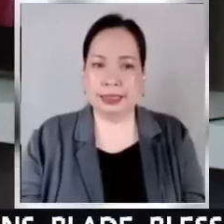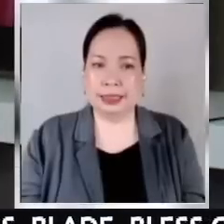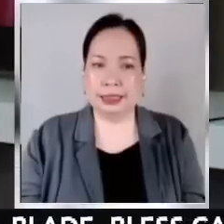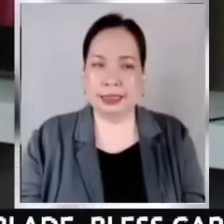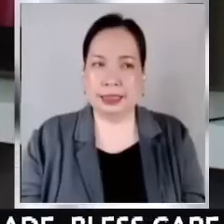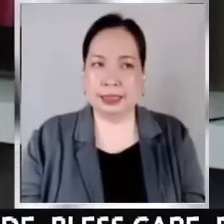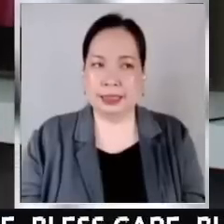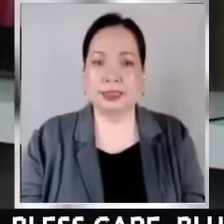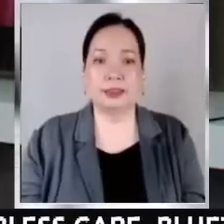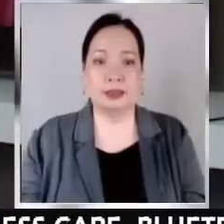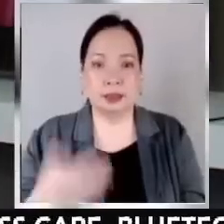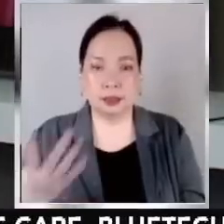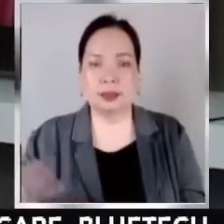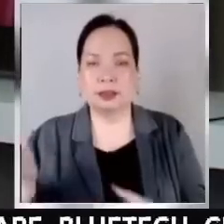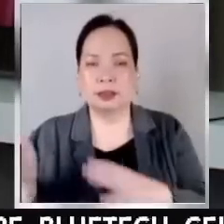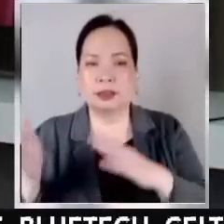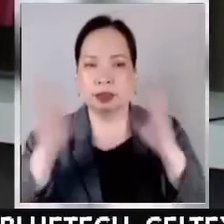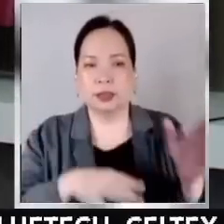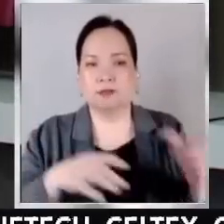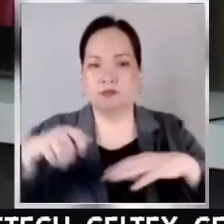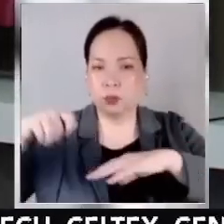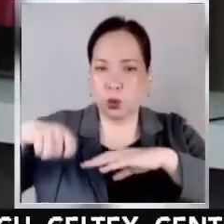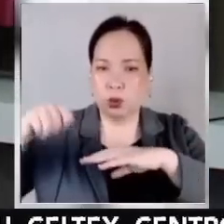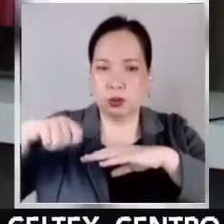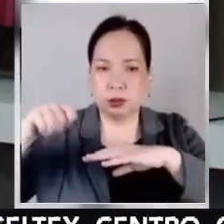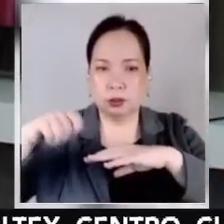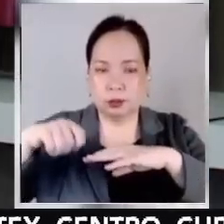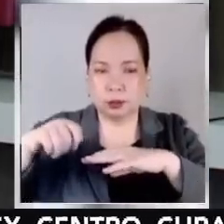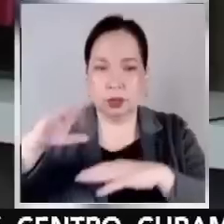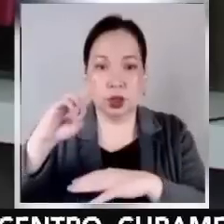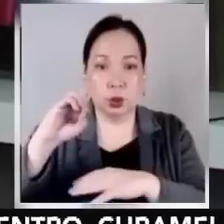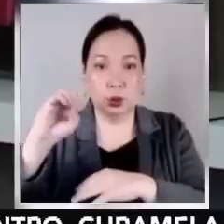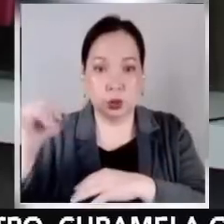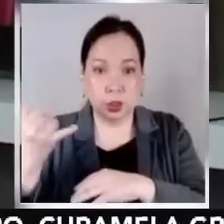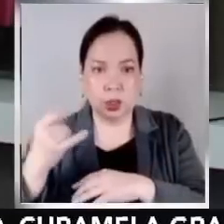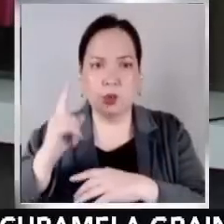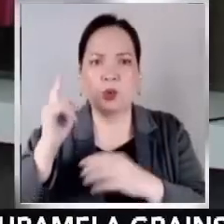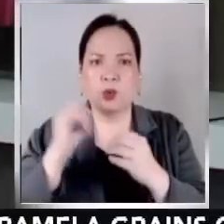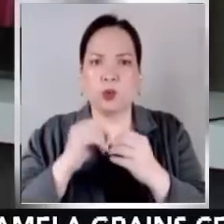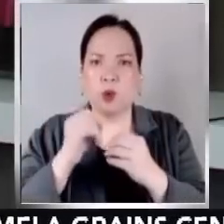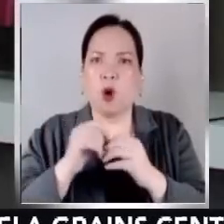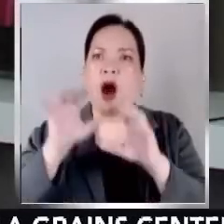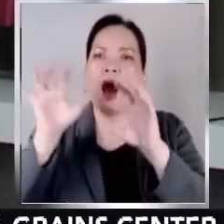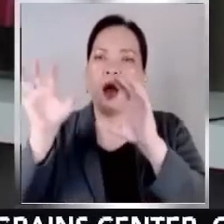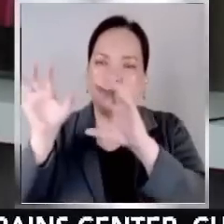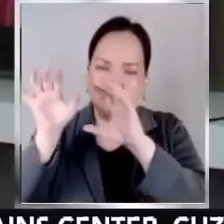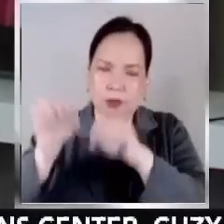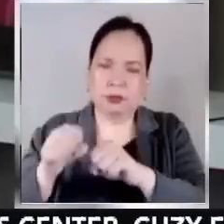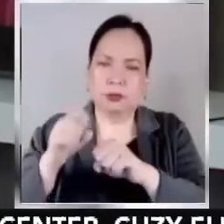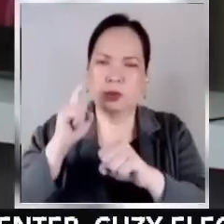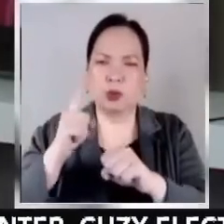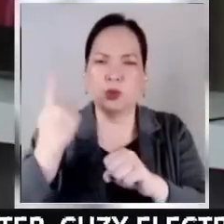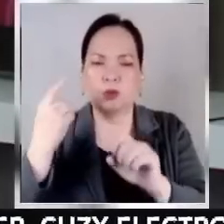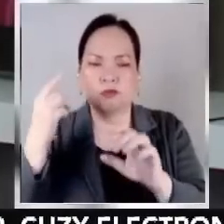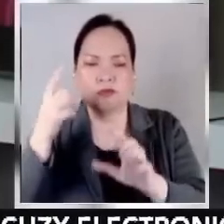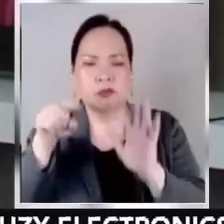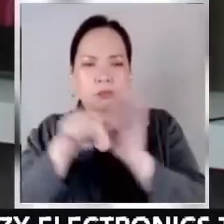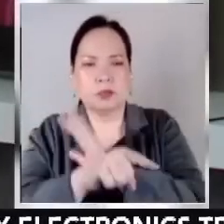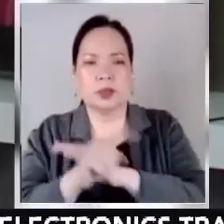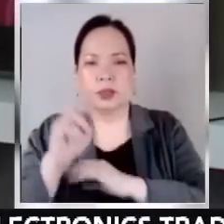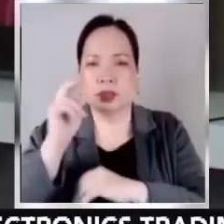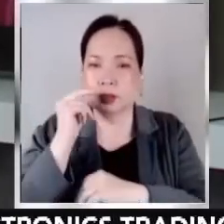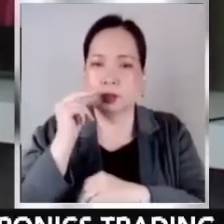nasa kote na raw ng justice department ang isa pa umanong mastermind sa pagpatay kay Negros Oriental Governor Rowel